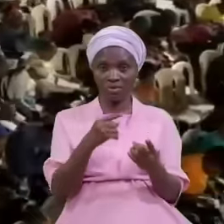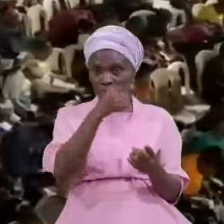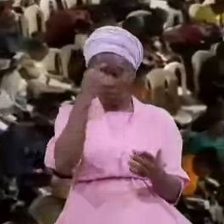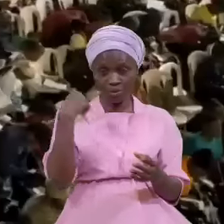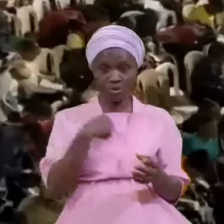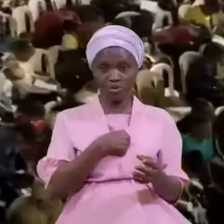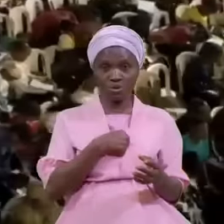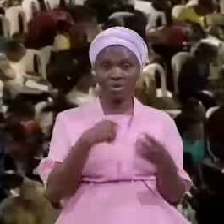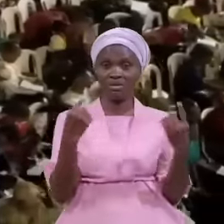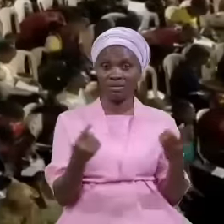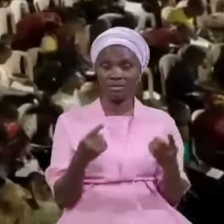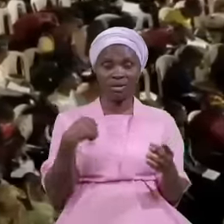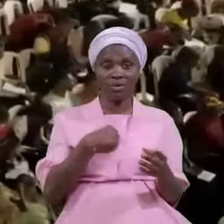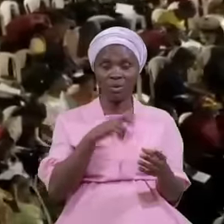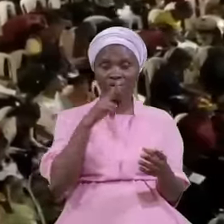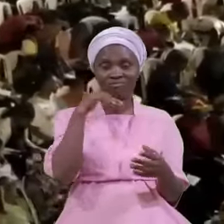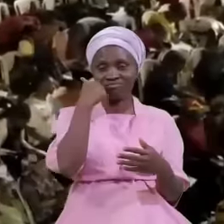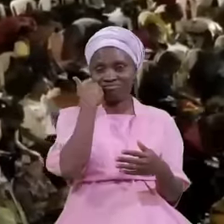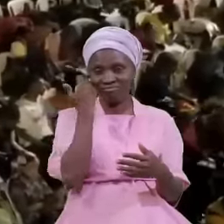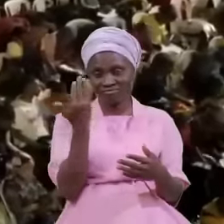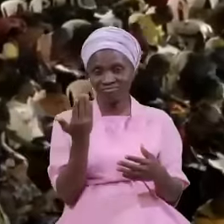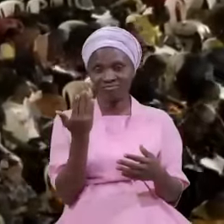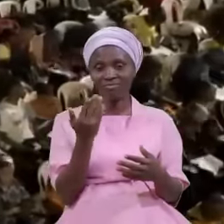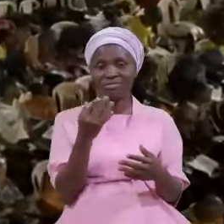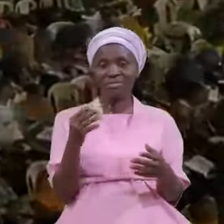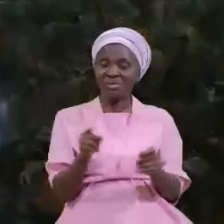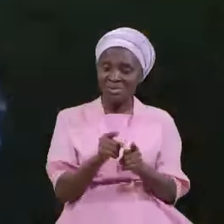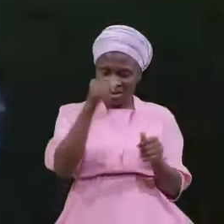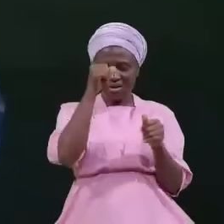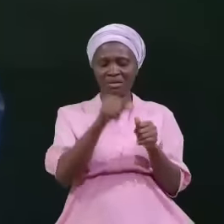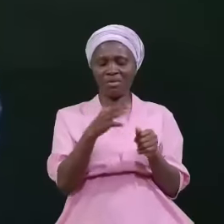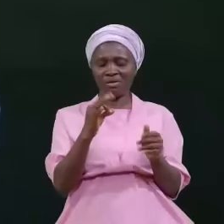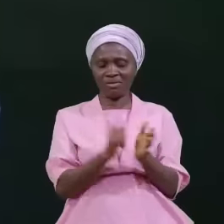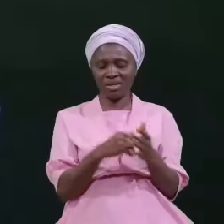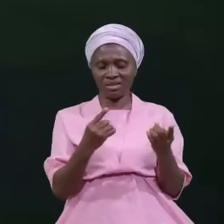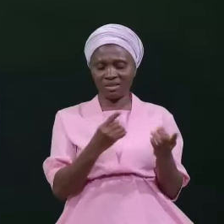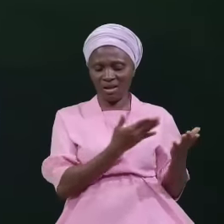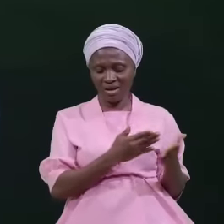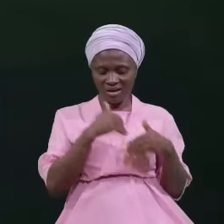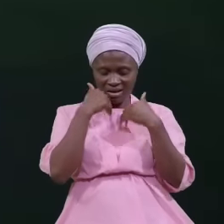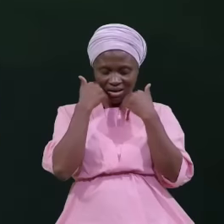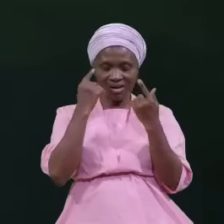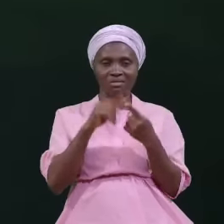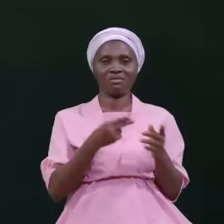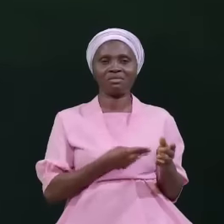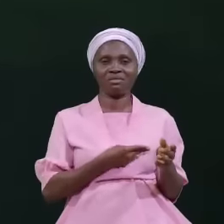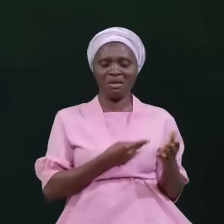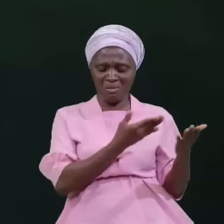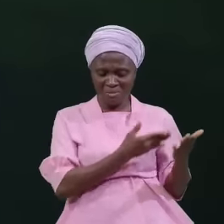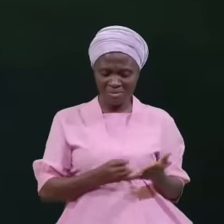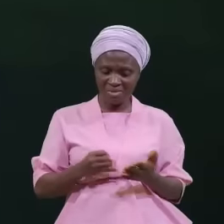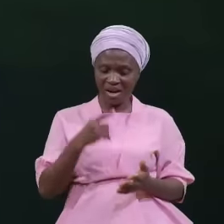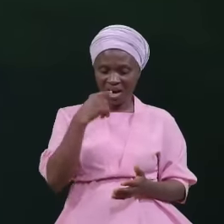the remembrance of those things, they bring shame. They bring regret.